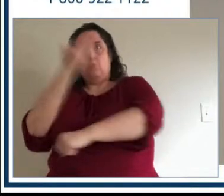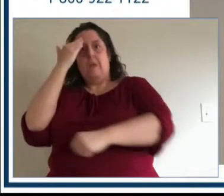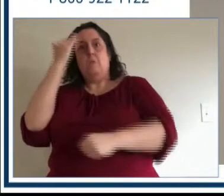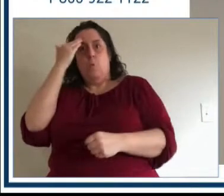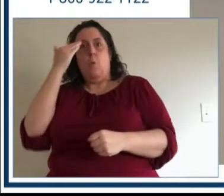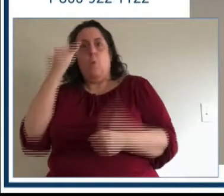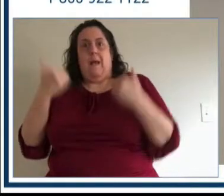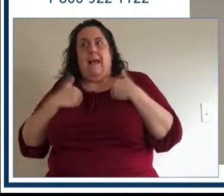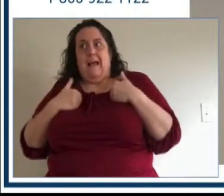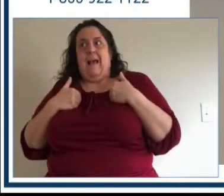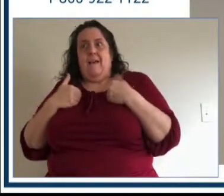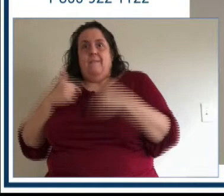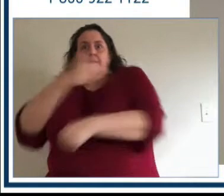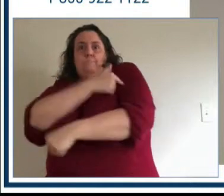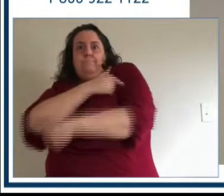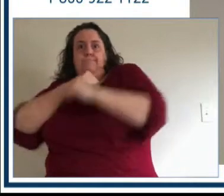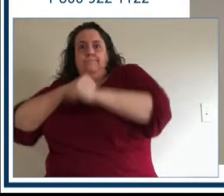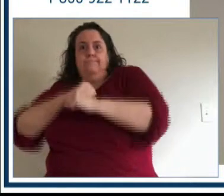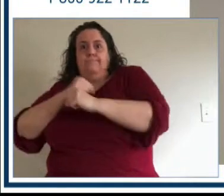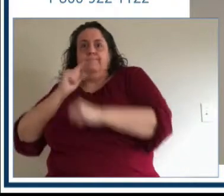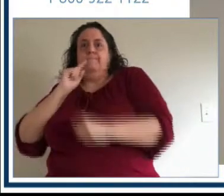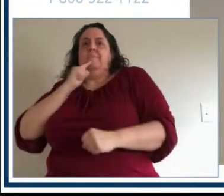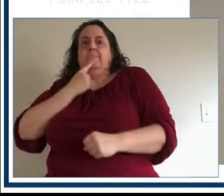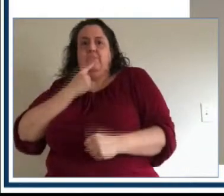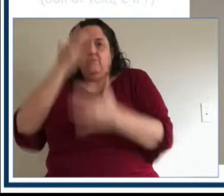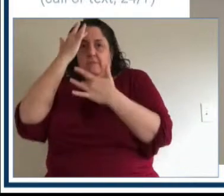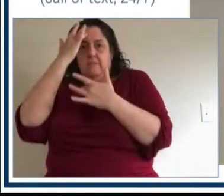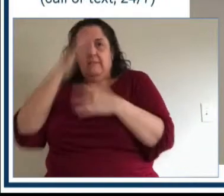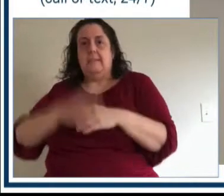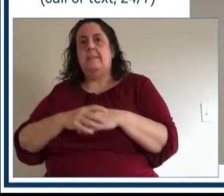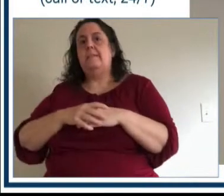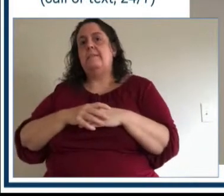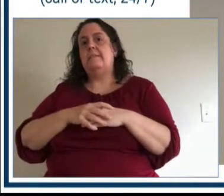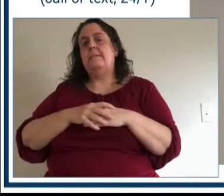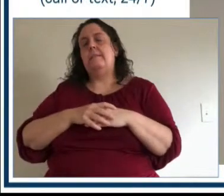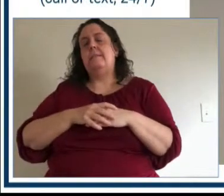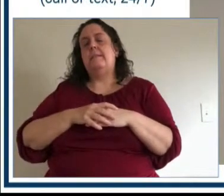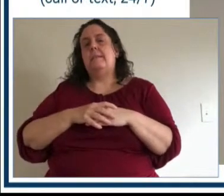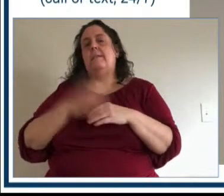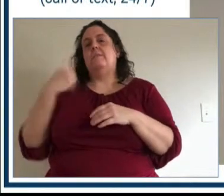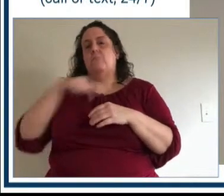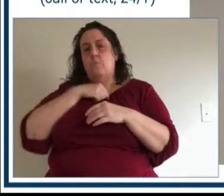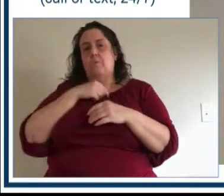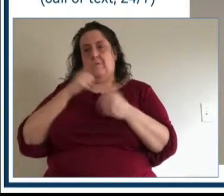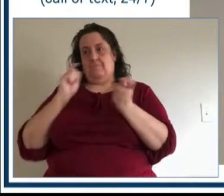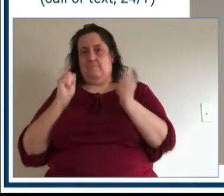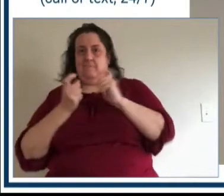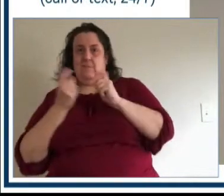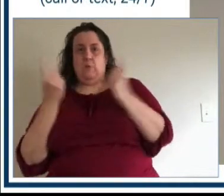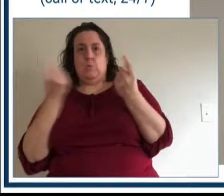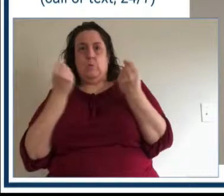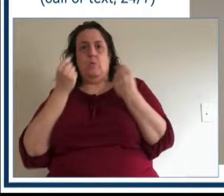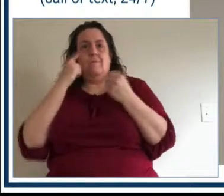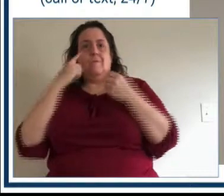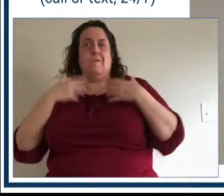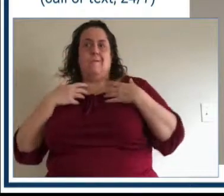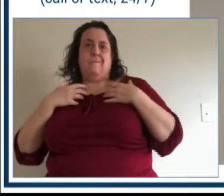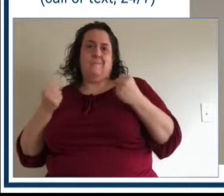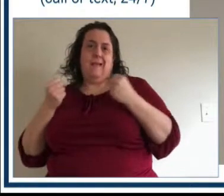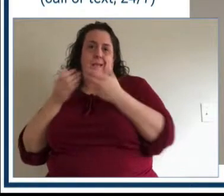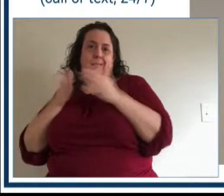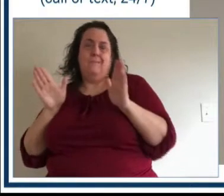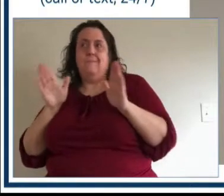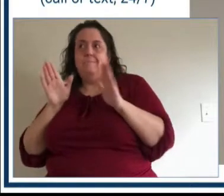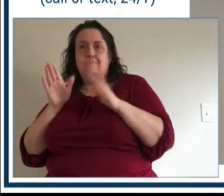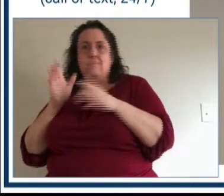disease. So that means we're in the process of adjusting our public health follow-up. That over time we may not need to pay as much